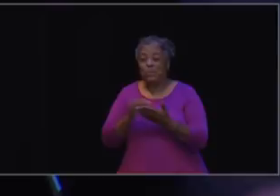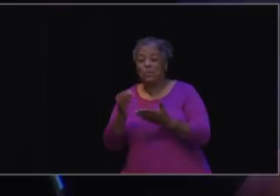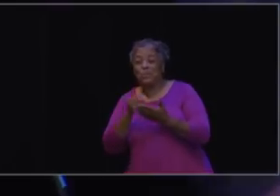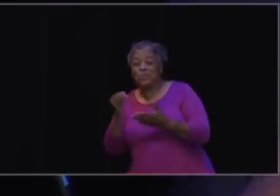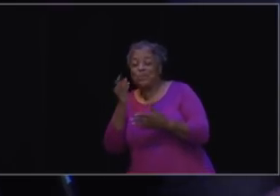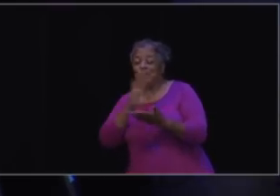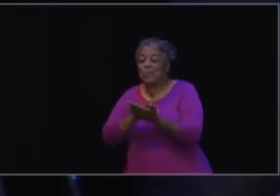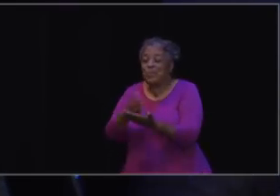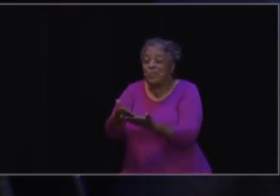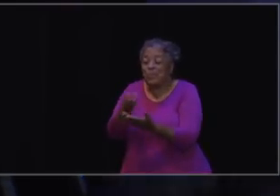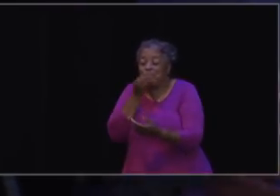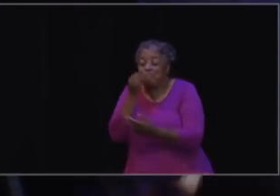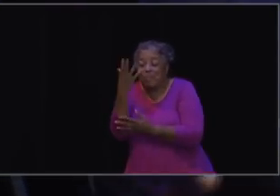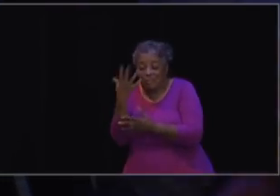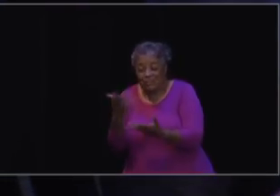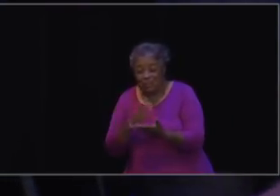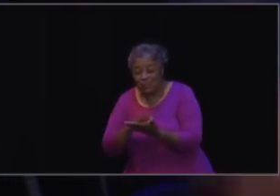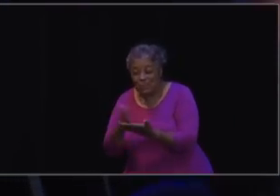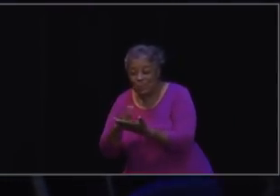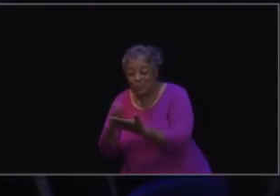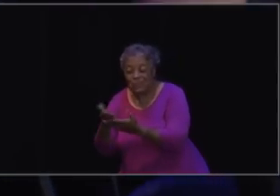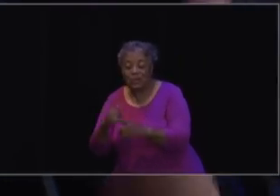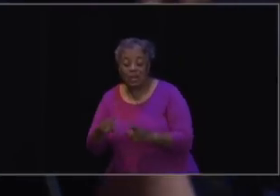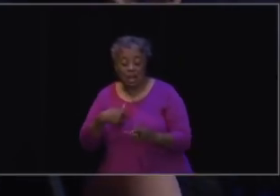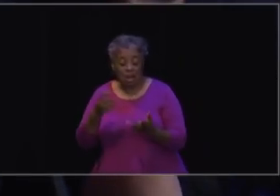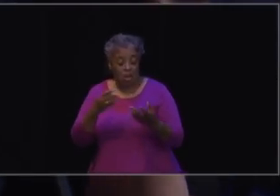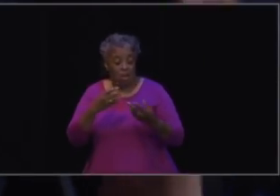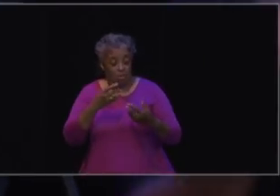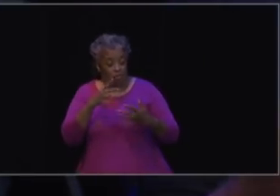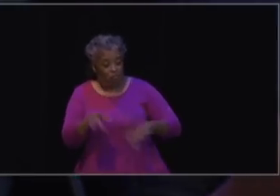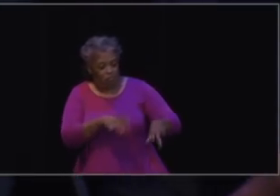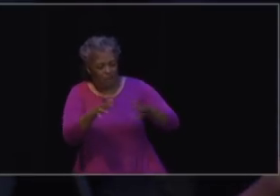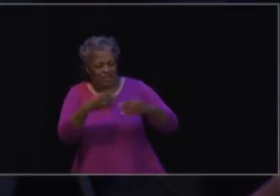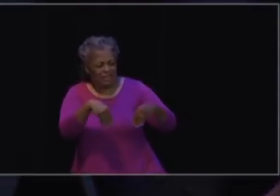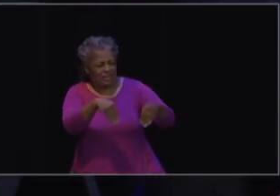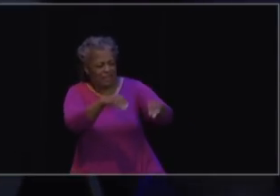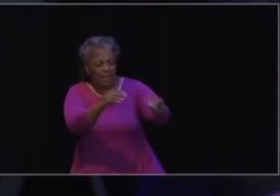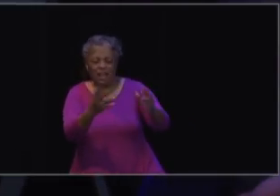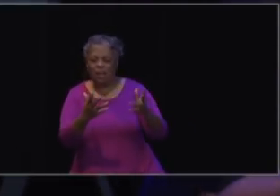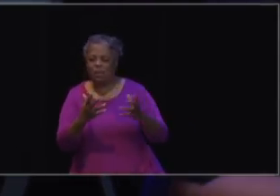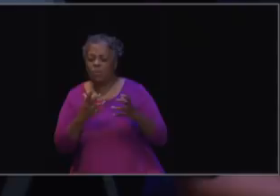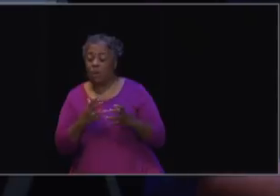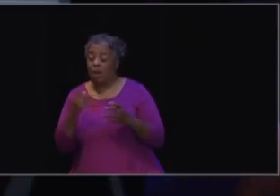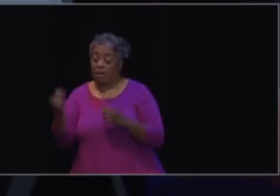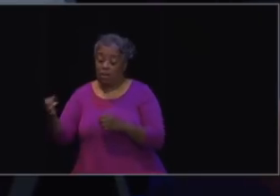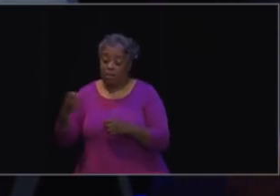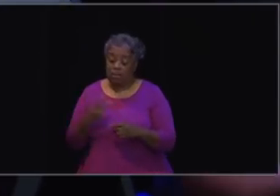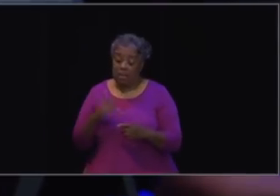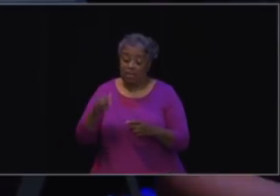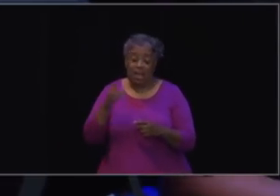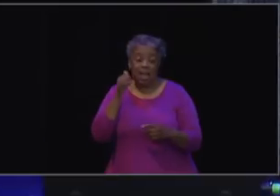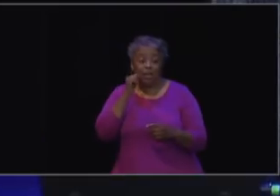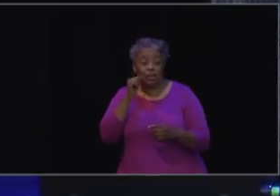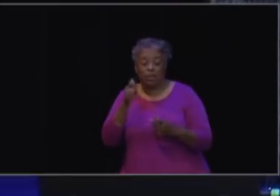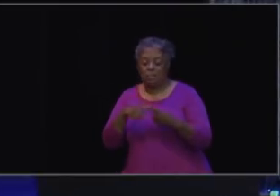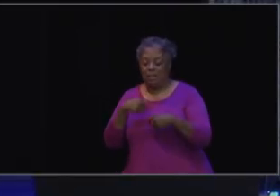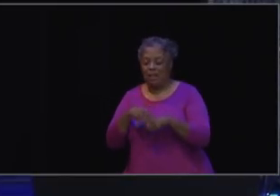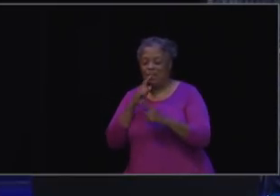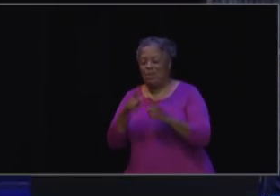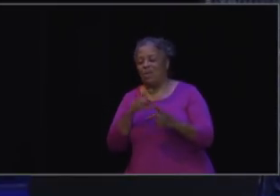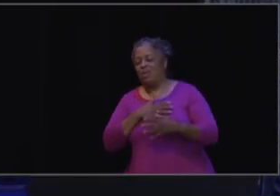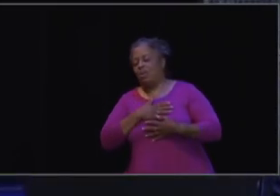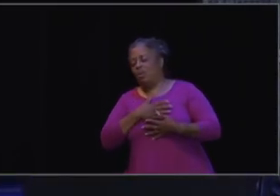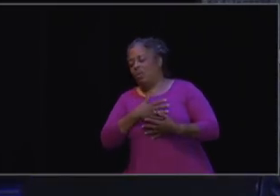I wanna sell a bunch of records. Come back and make the girl breathless.